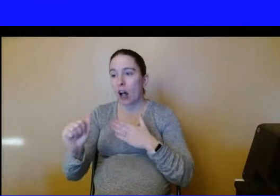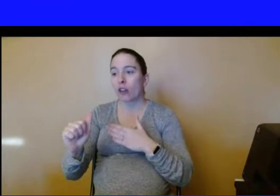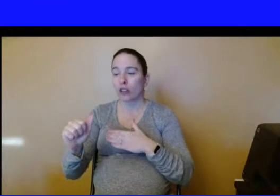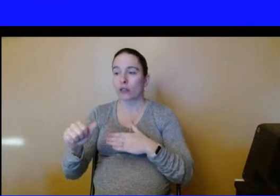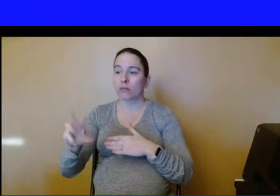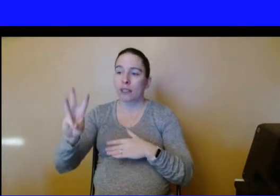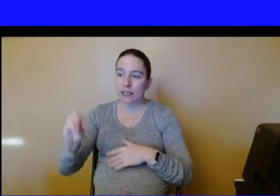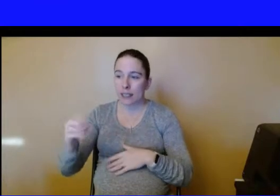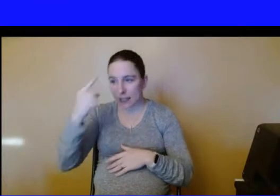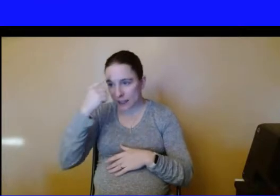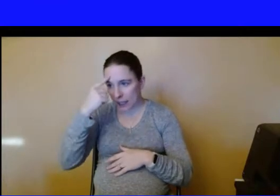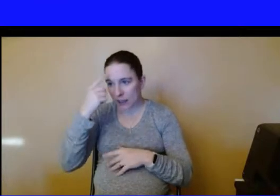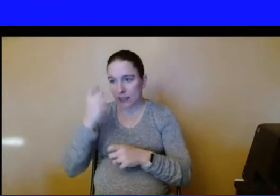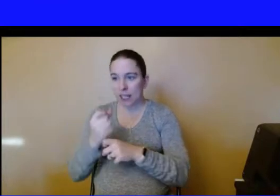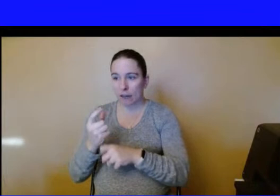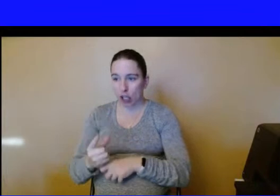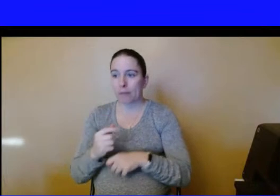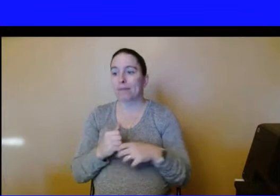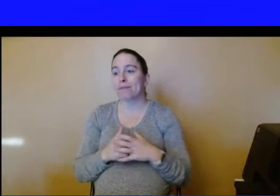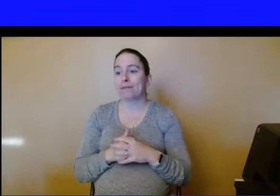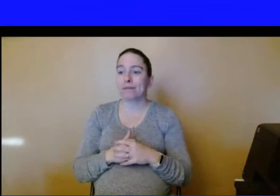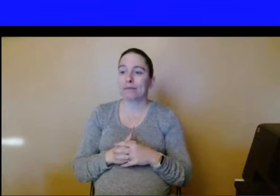0.2 contract manager.